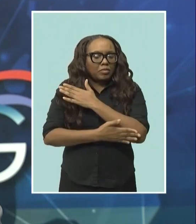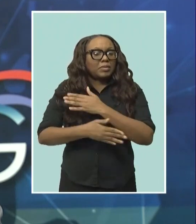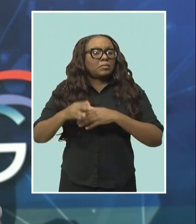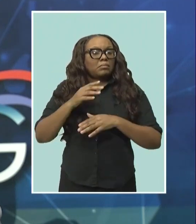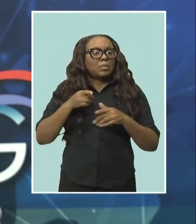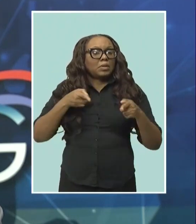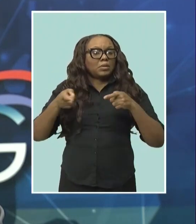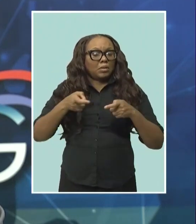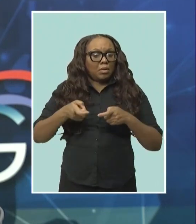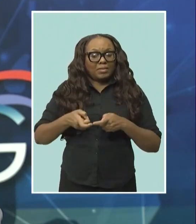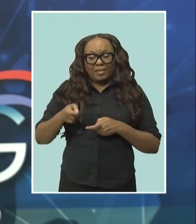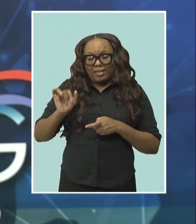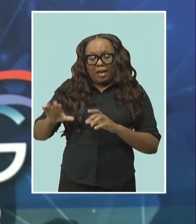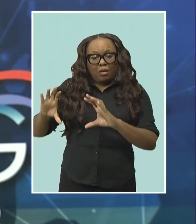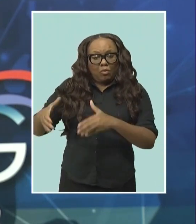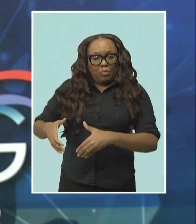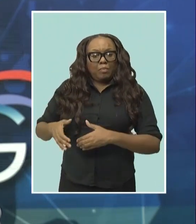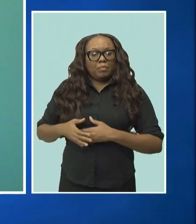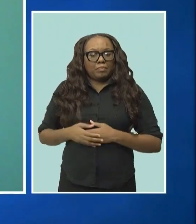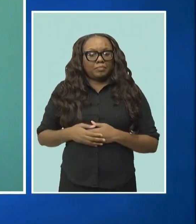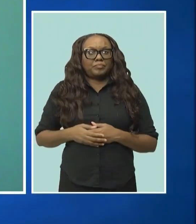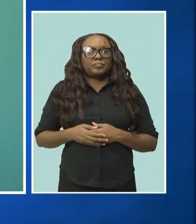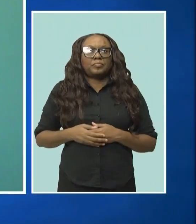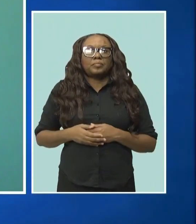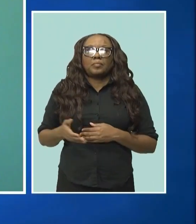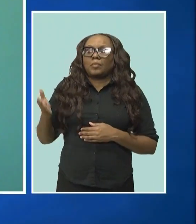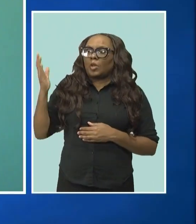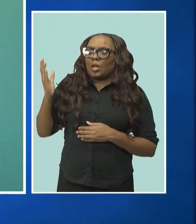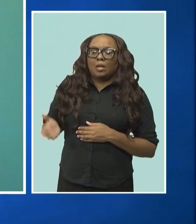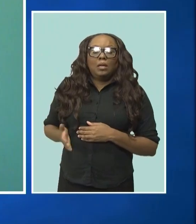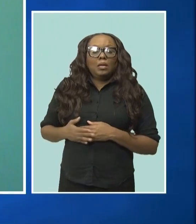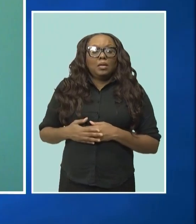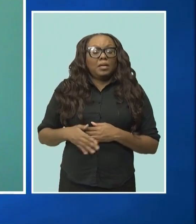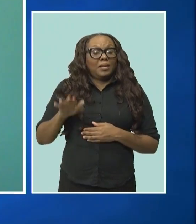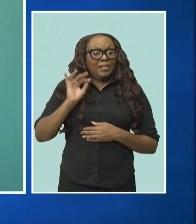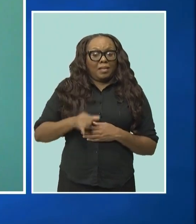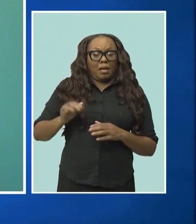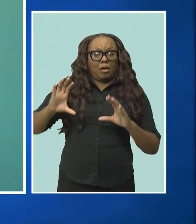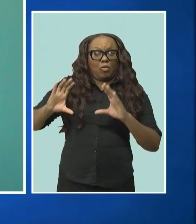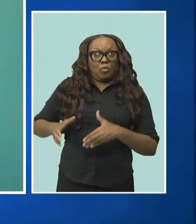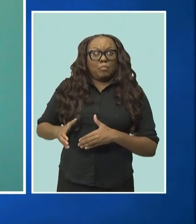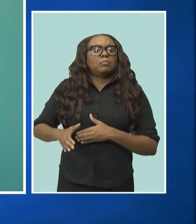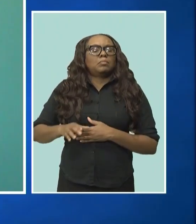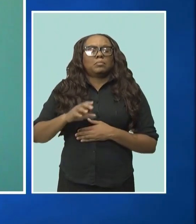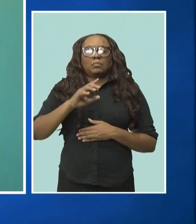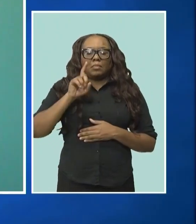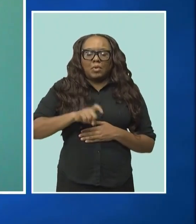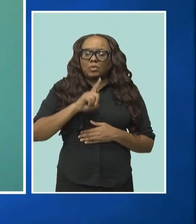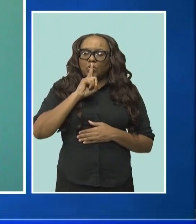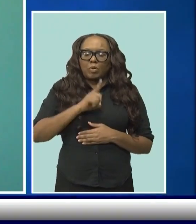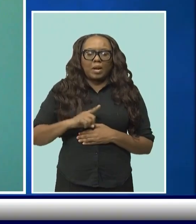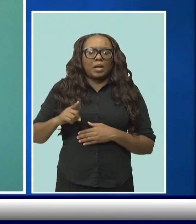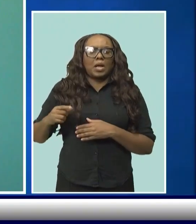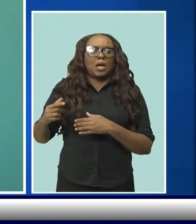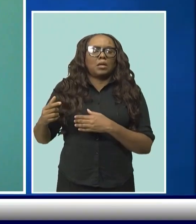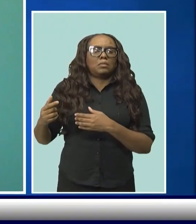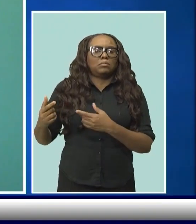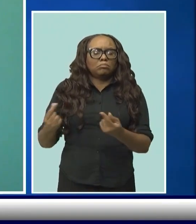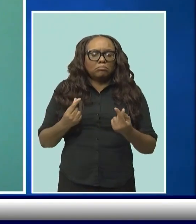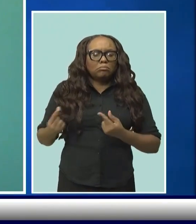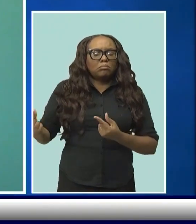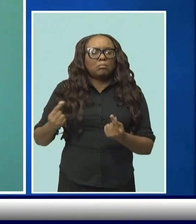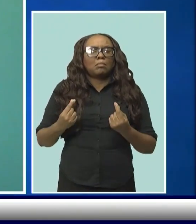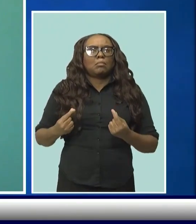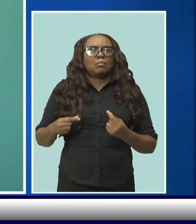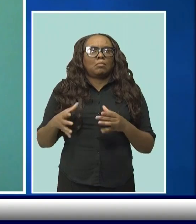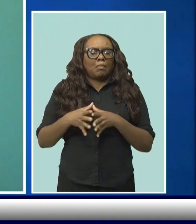substantial initiatives. They have been mandated to carry out a number of engagements